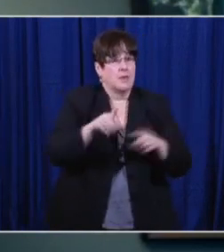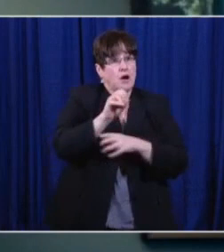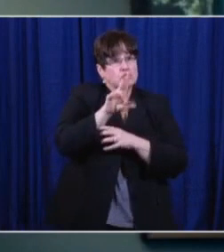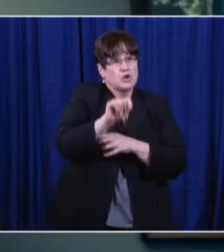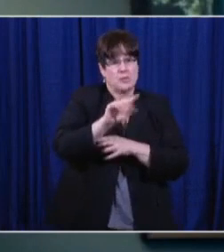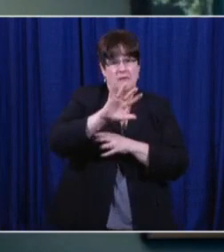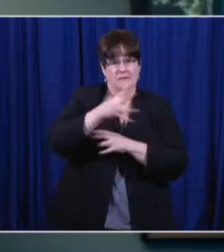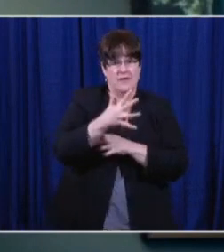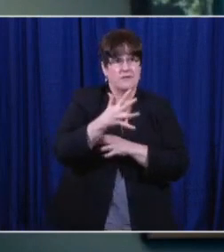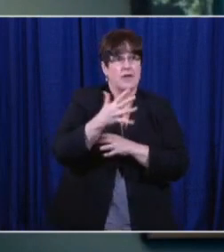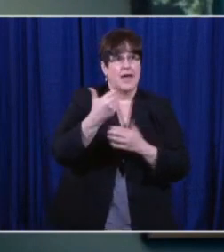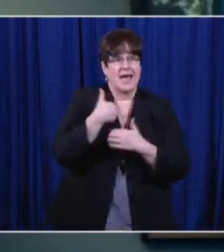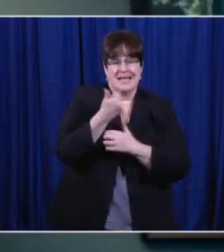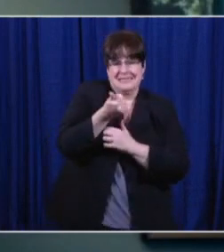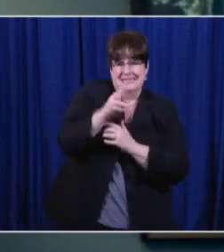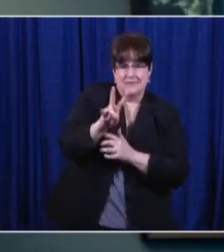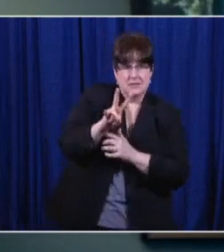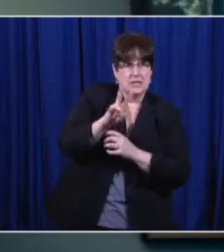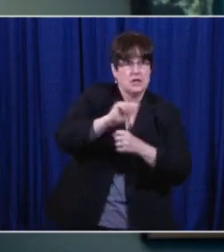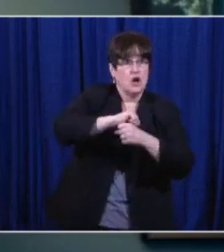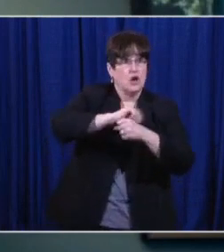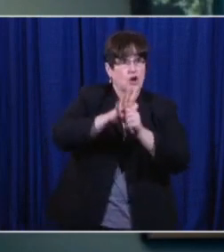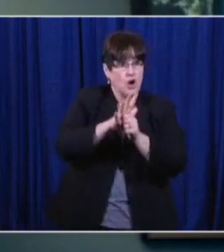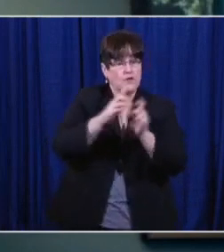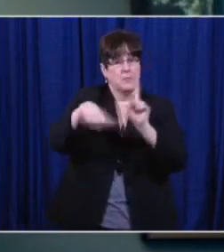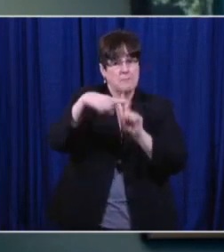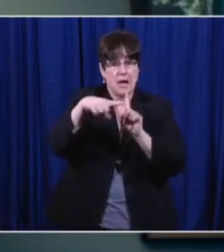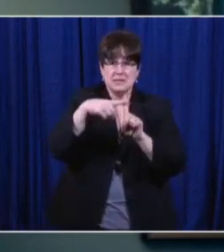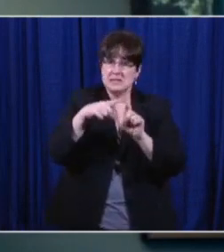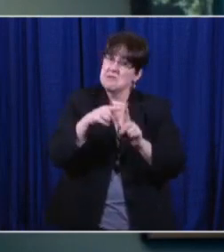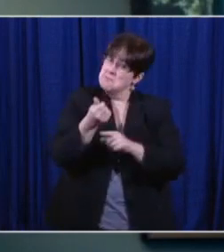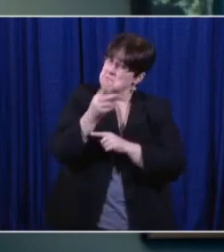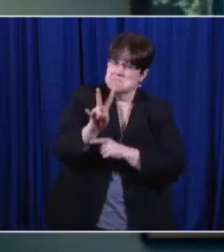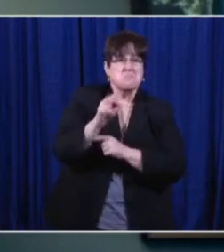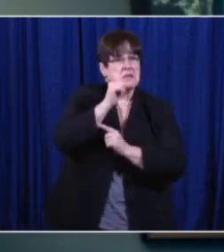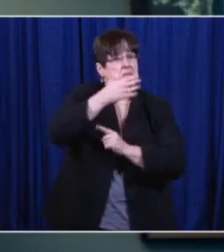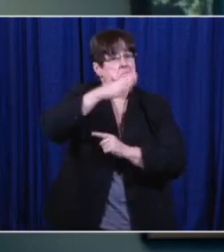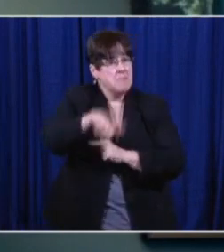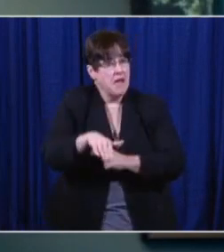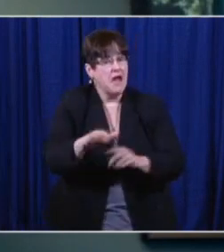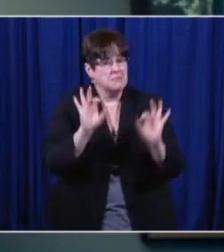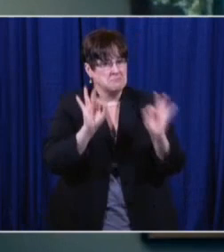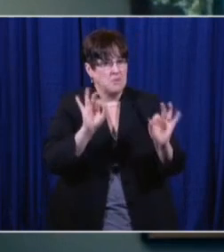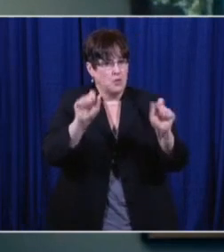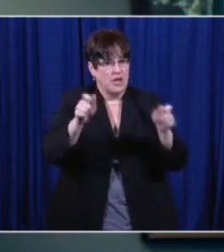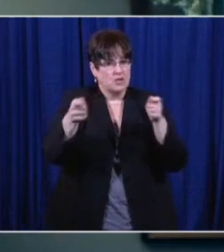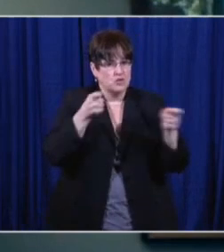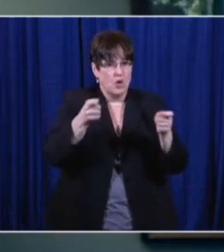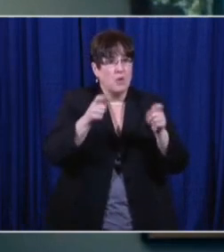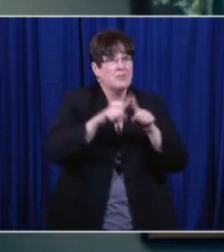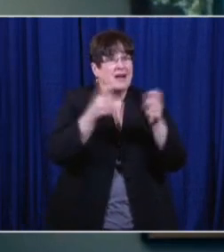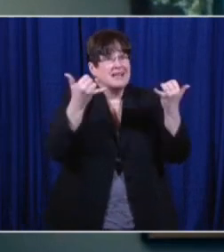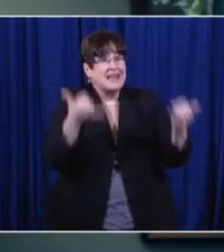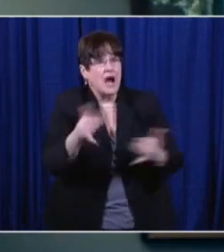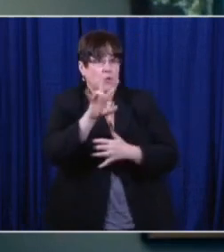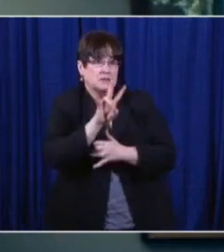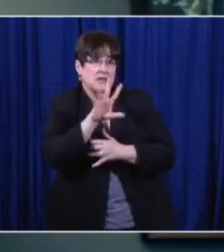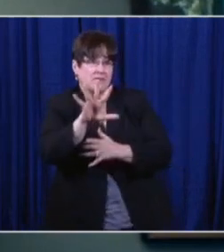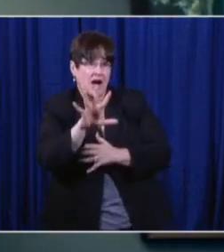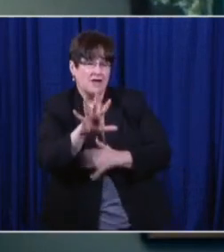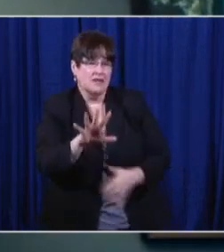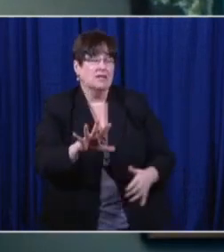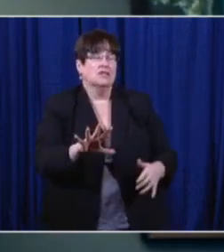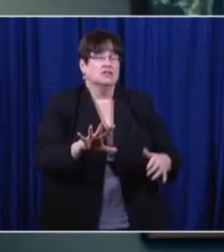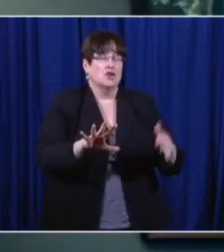had 17 COVID patients, and we were like, all right, we've got this. Today we're at 75. And that is a